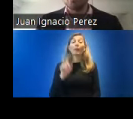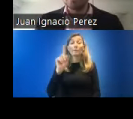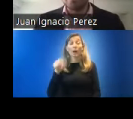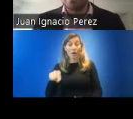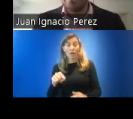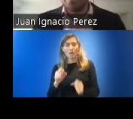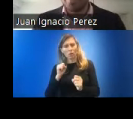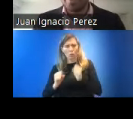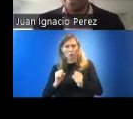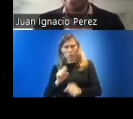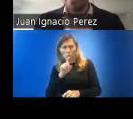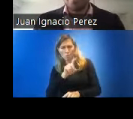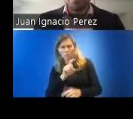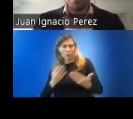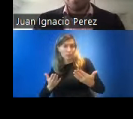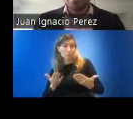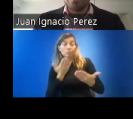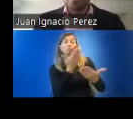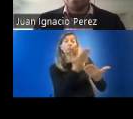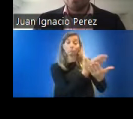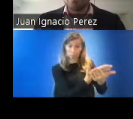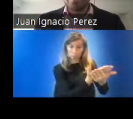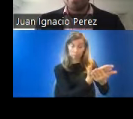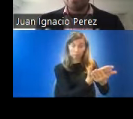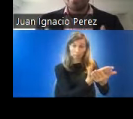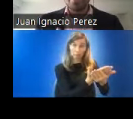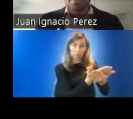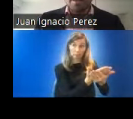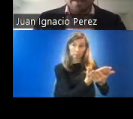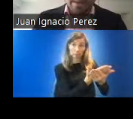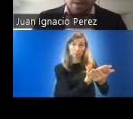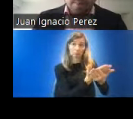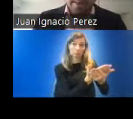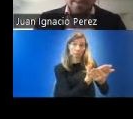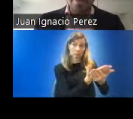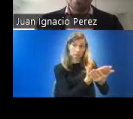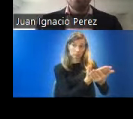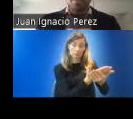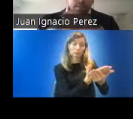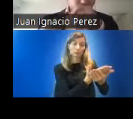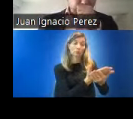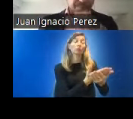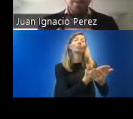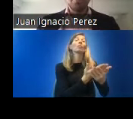to request interim measures so that the different committees